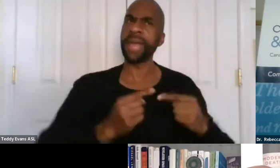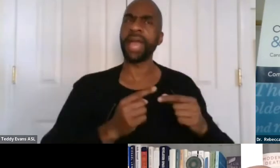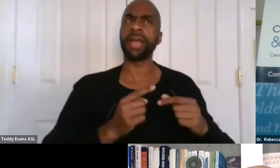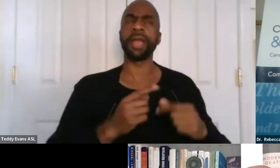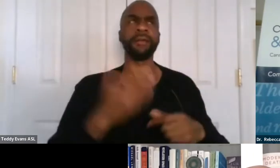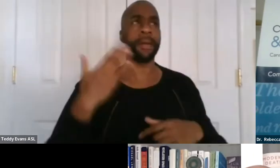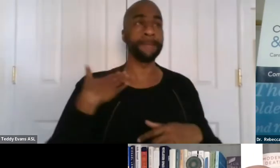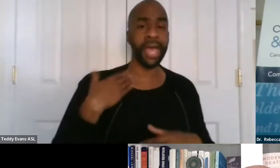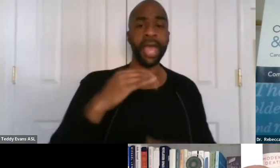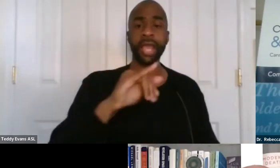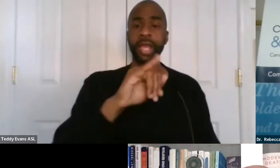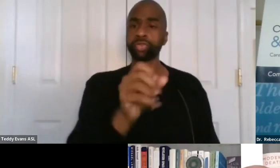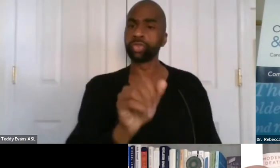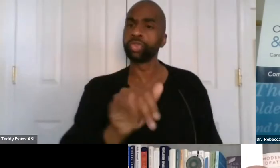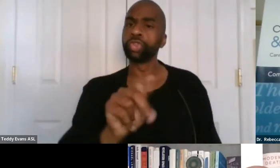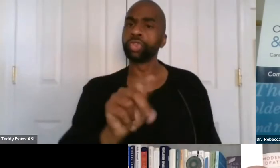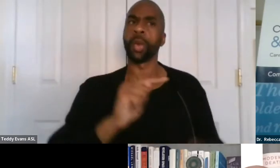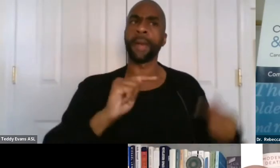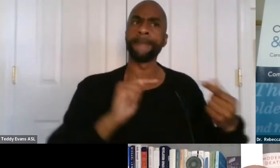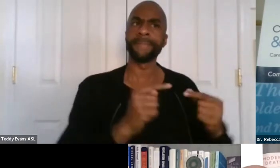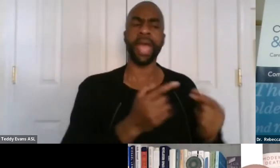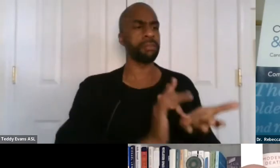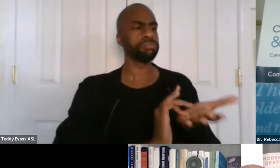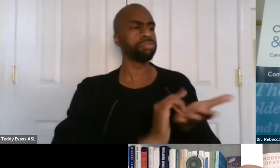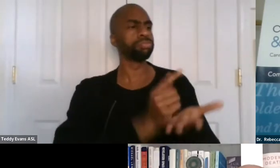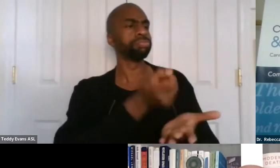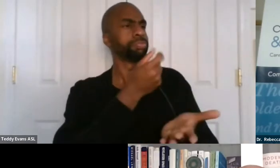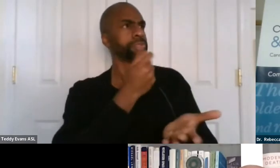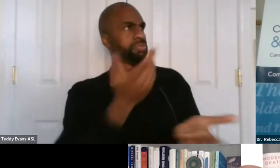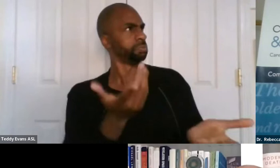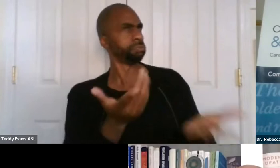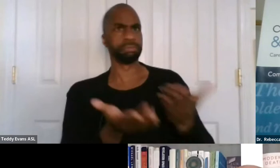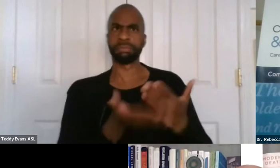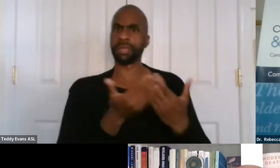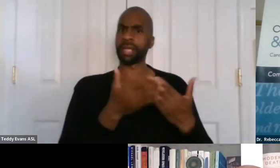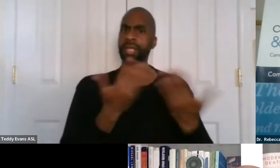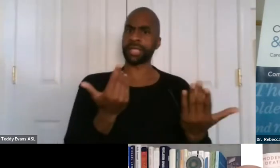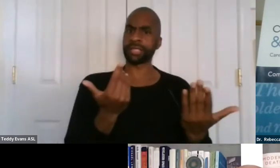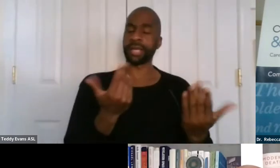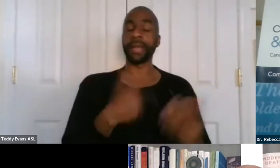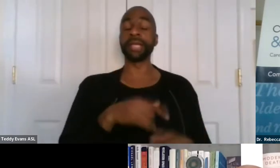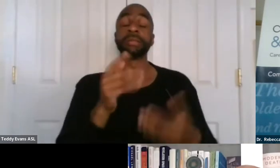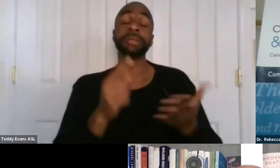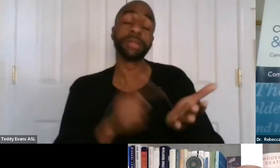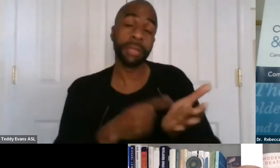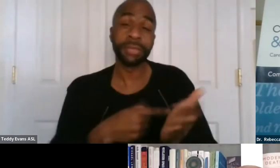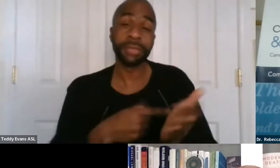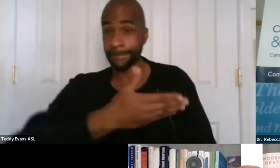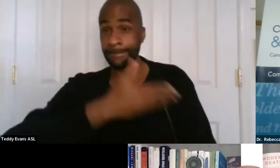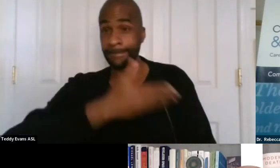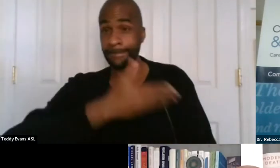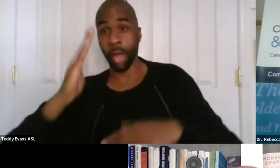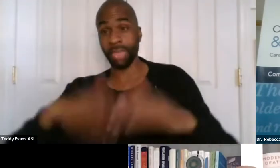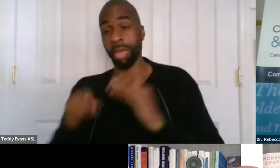be as effective or even more effective than opioids because they don't cause that type of dependence and they don't change how our body processes